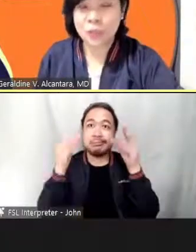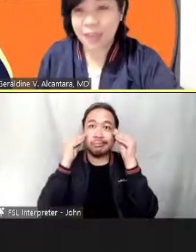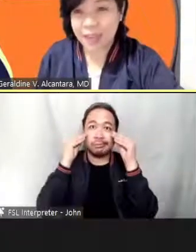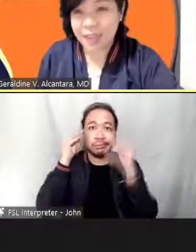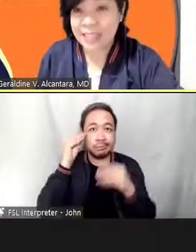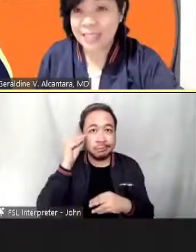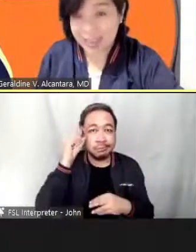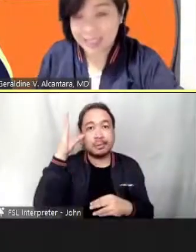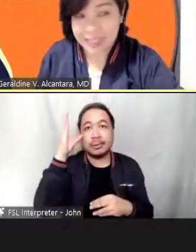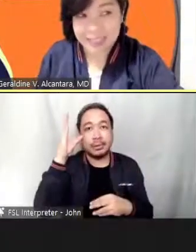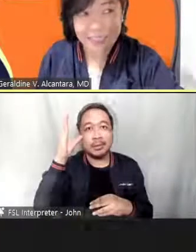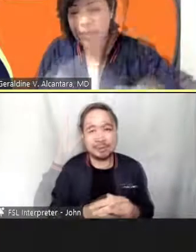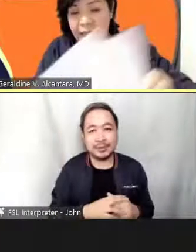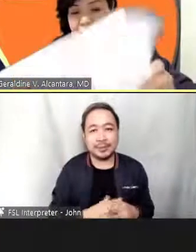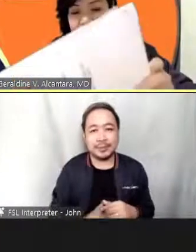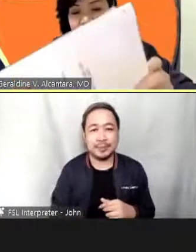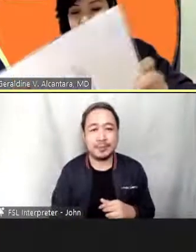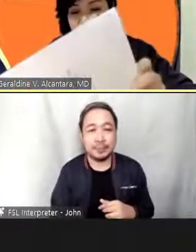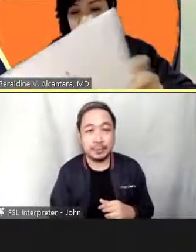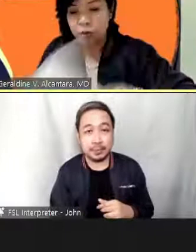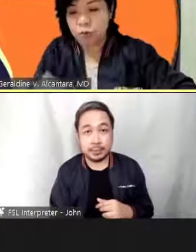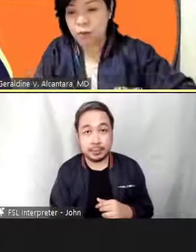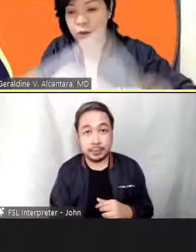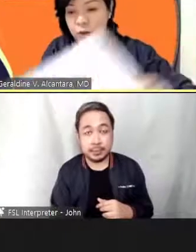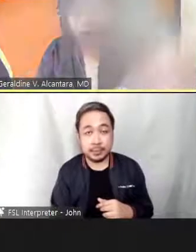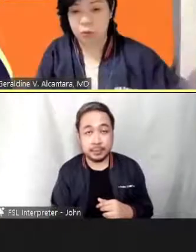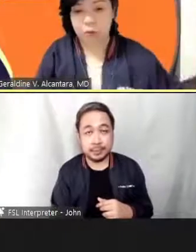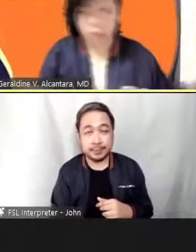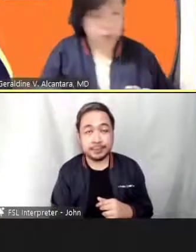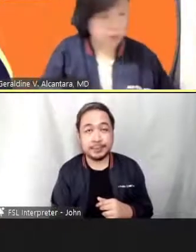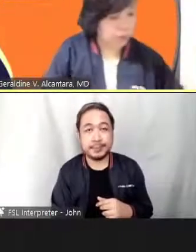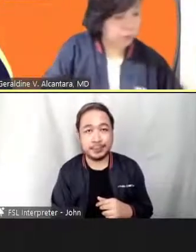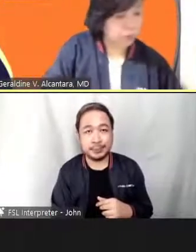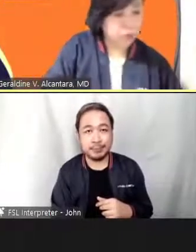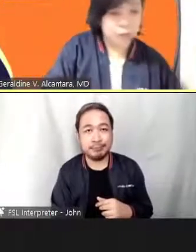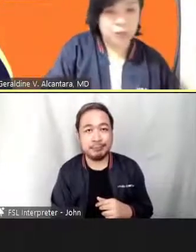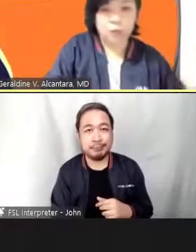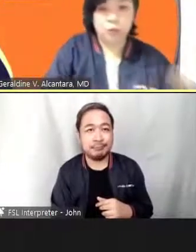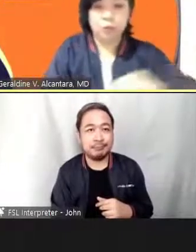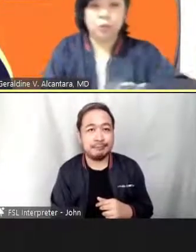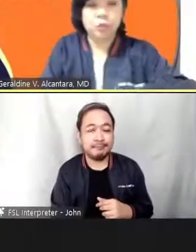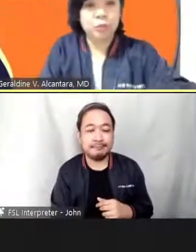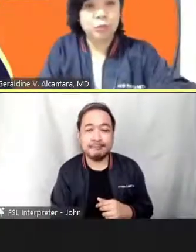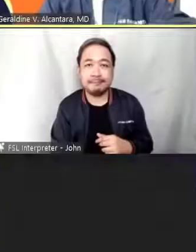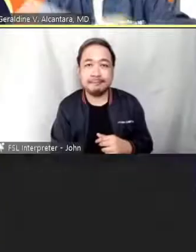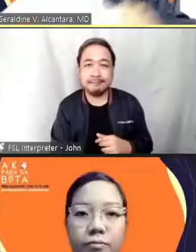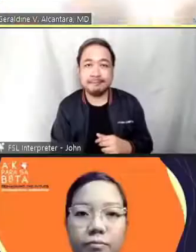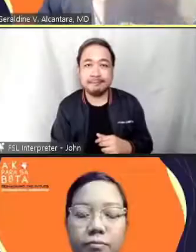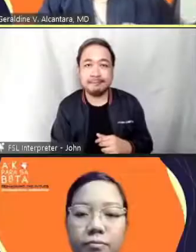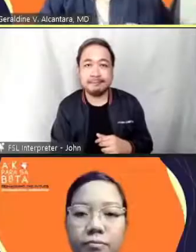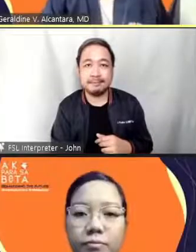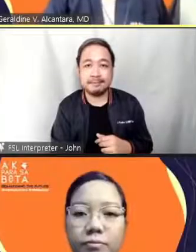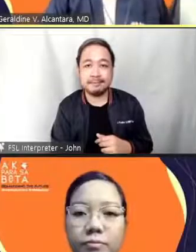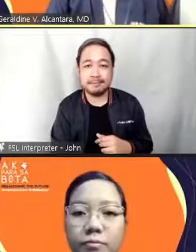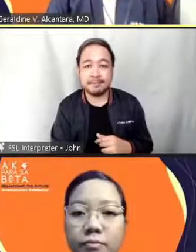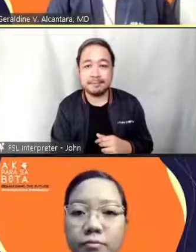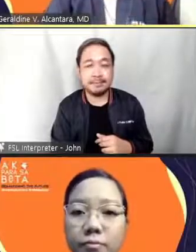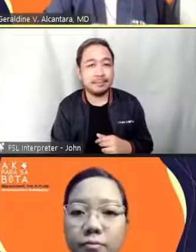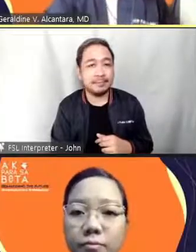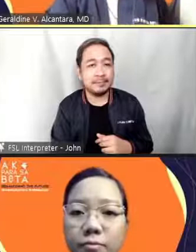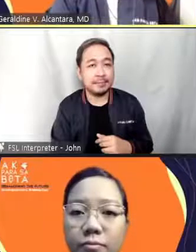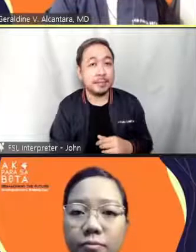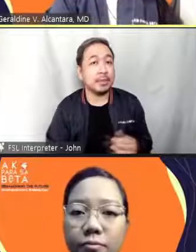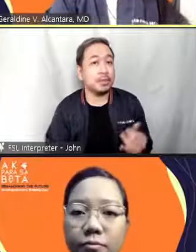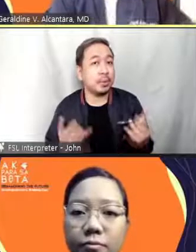as you can, as I did. And so we go to the